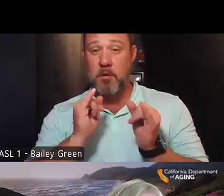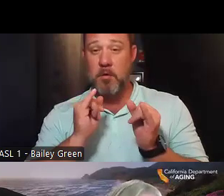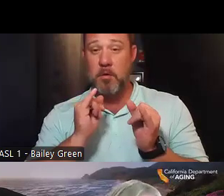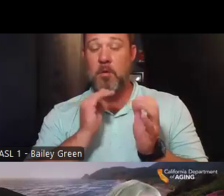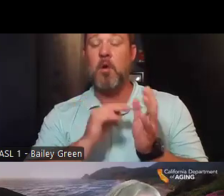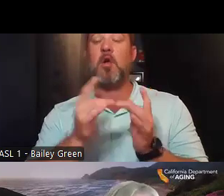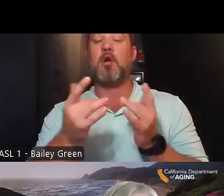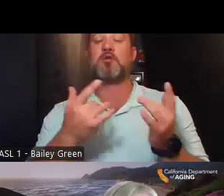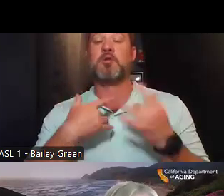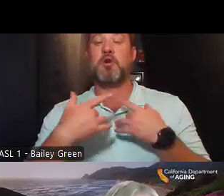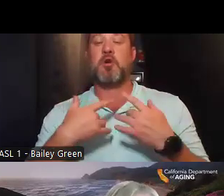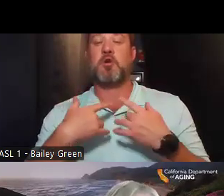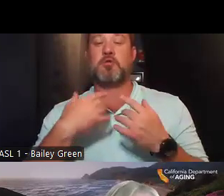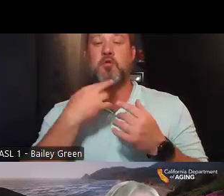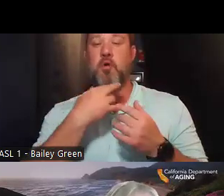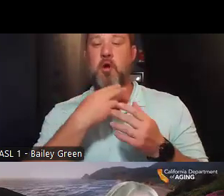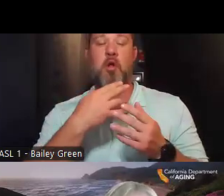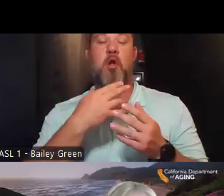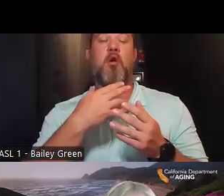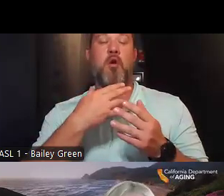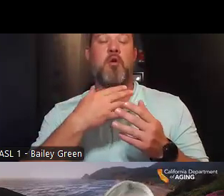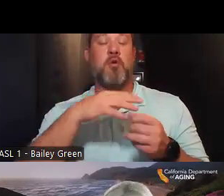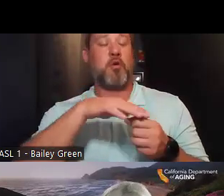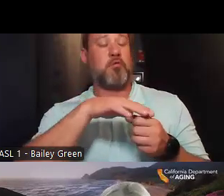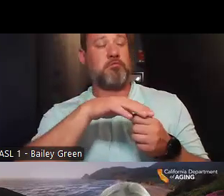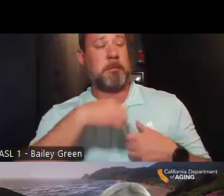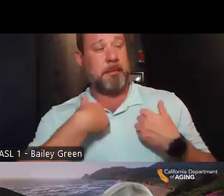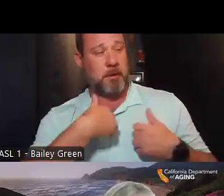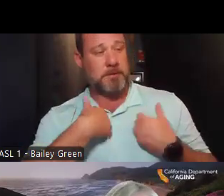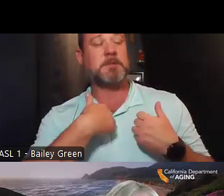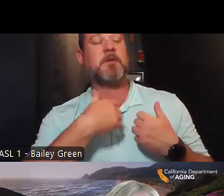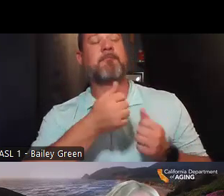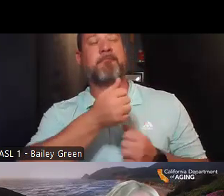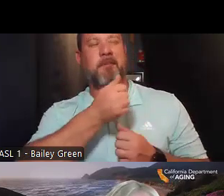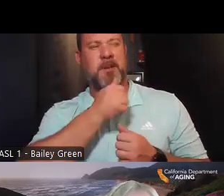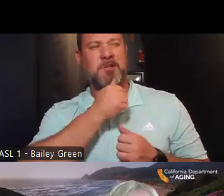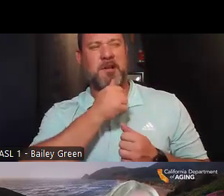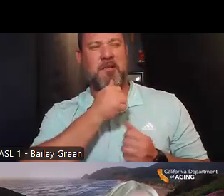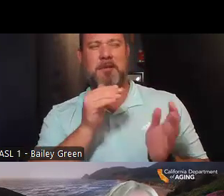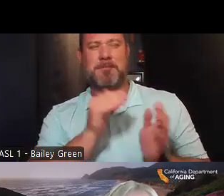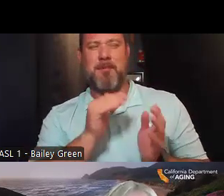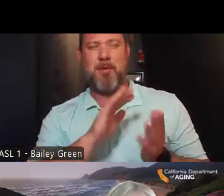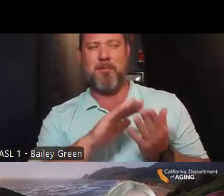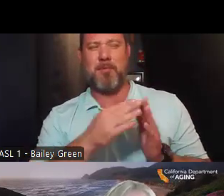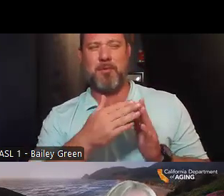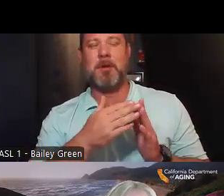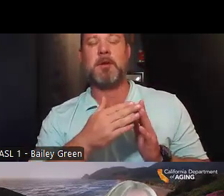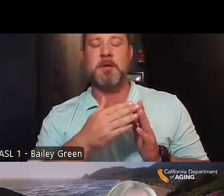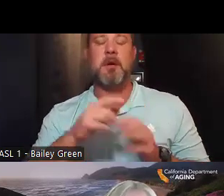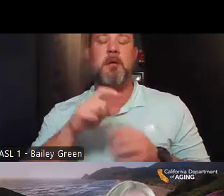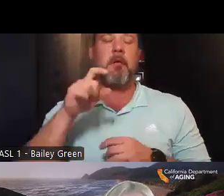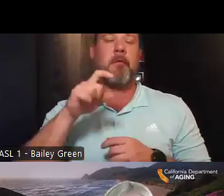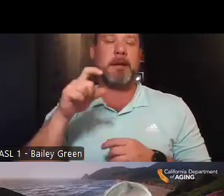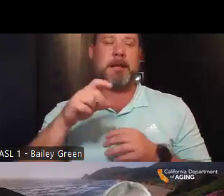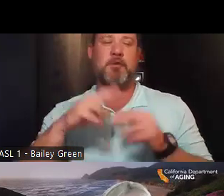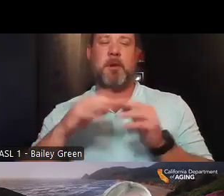noted concerns among rural residents about the importance of confidentiality in smaller communities, pointing to a need to really